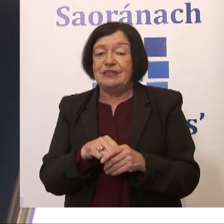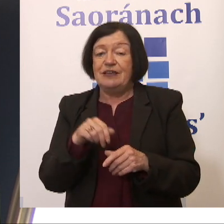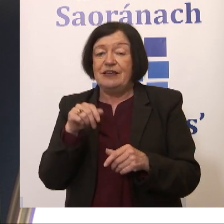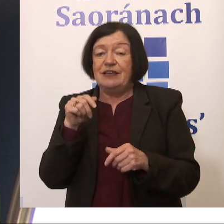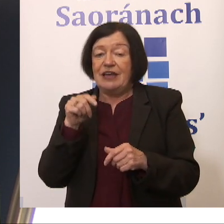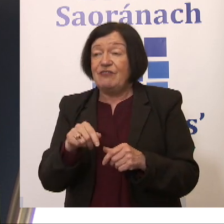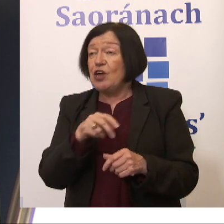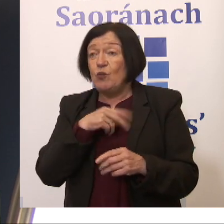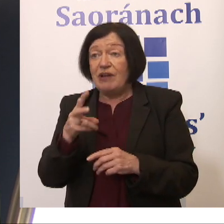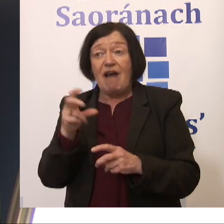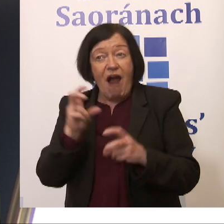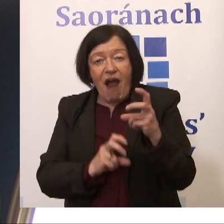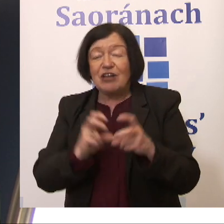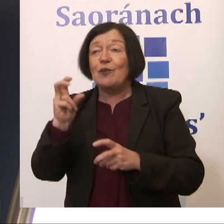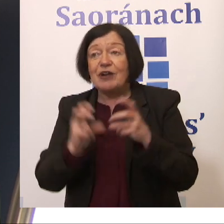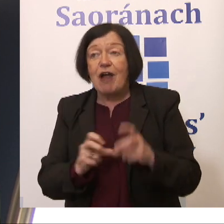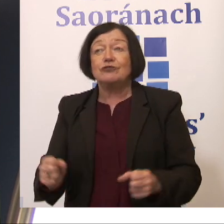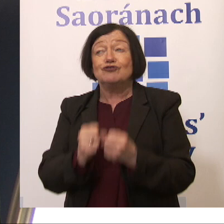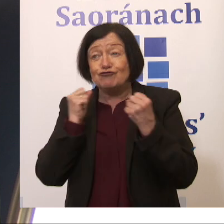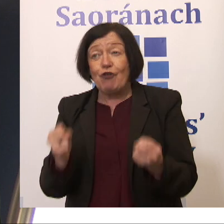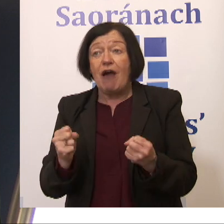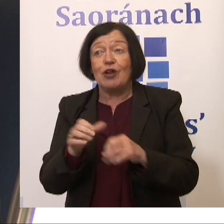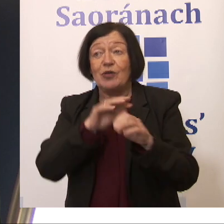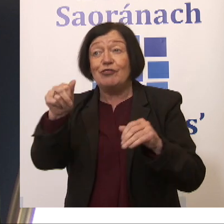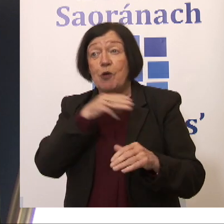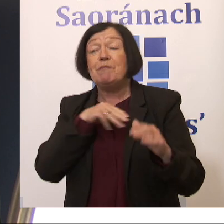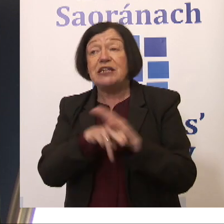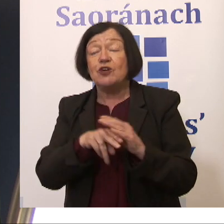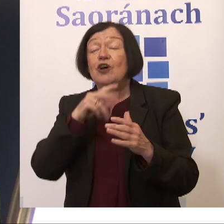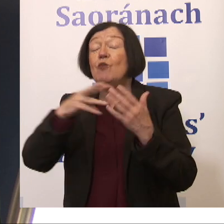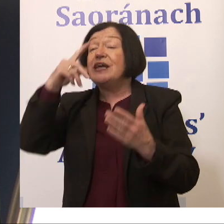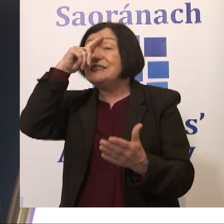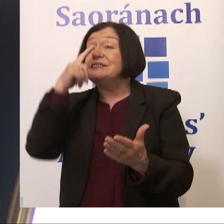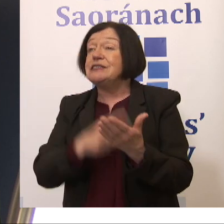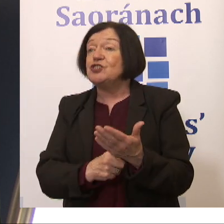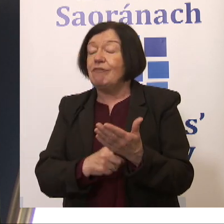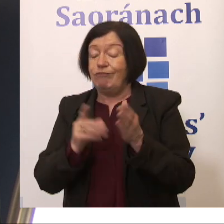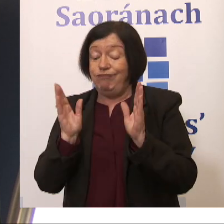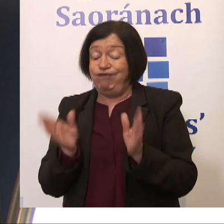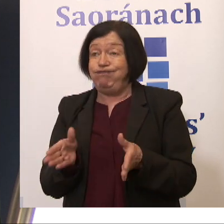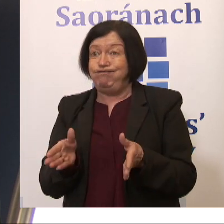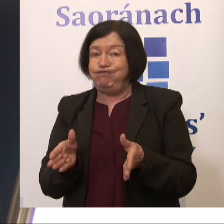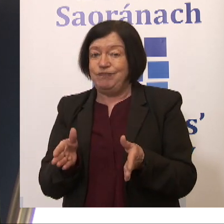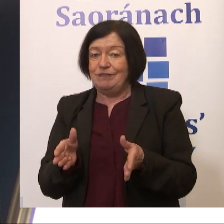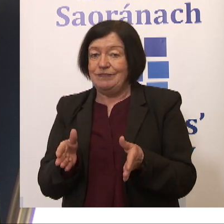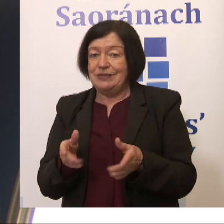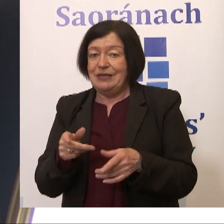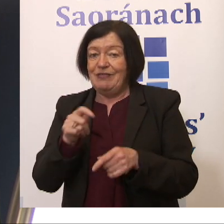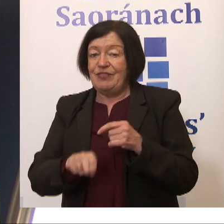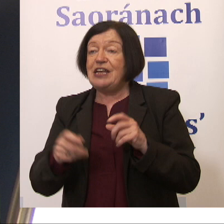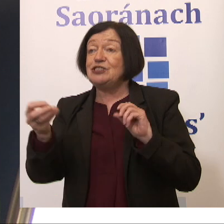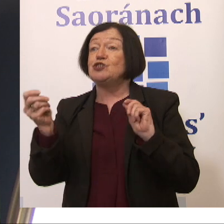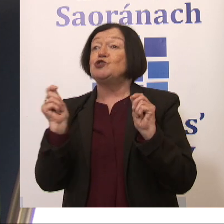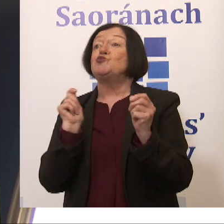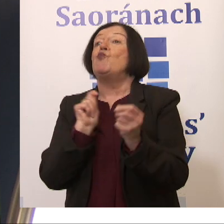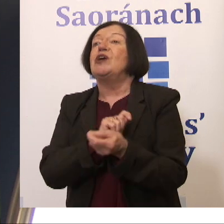tooth and nail for it, and they'll argue very strongly with their minister. But when a decision is made, they then switch